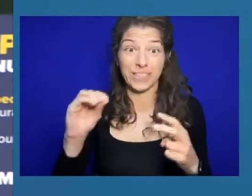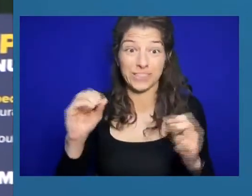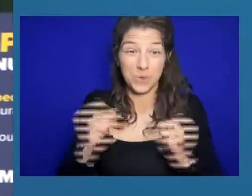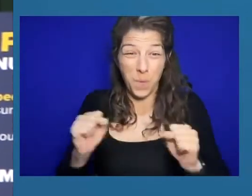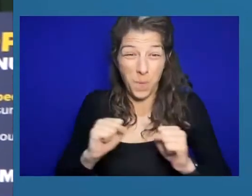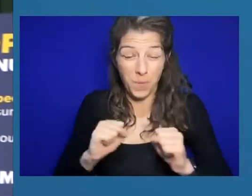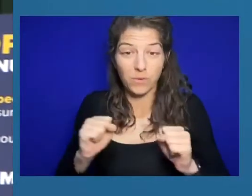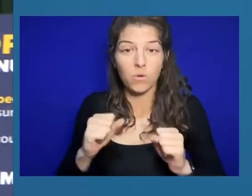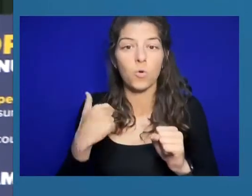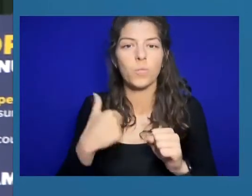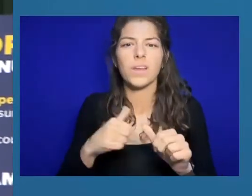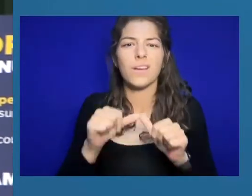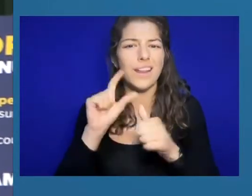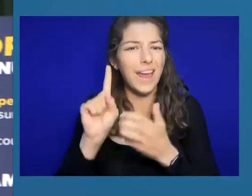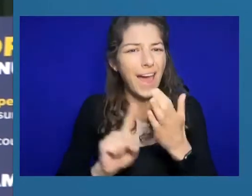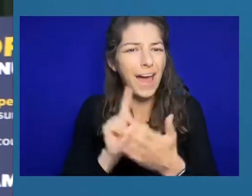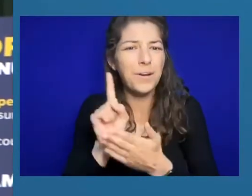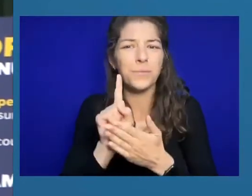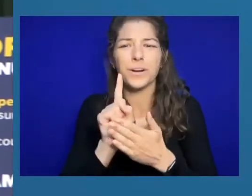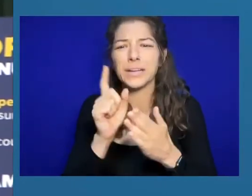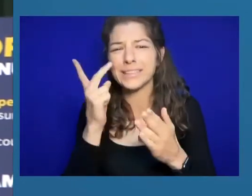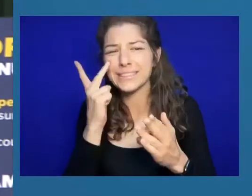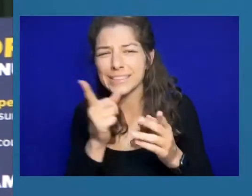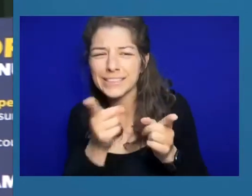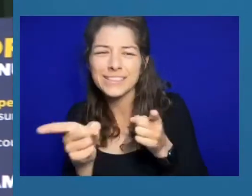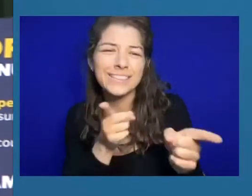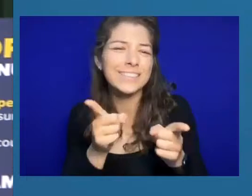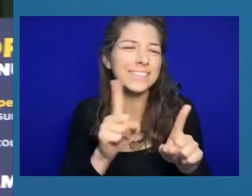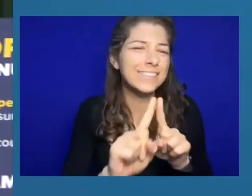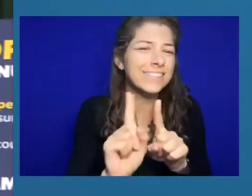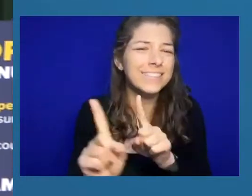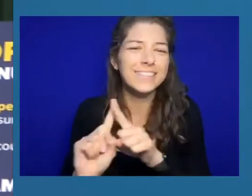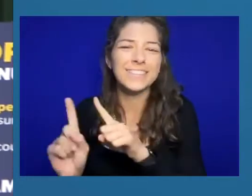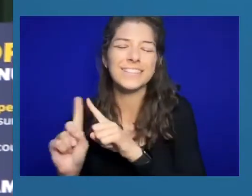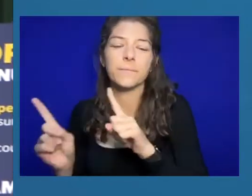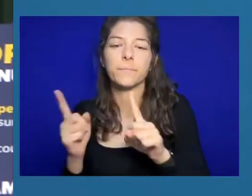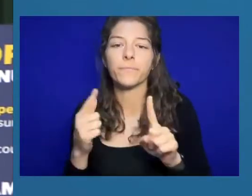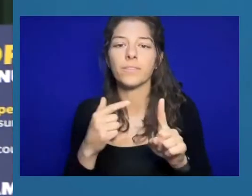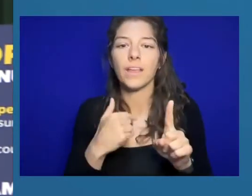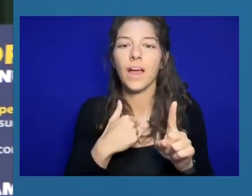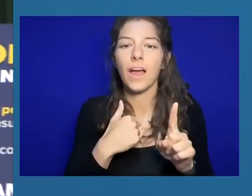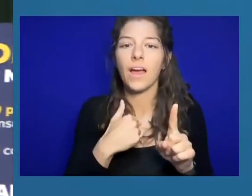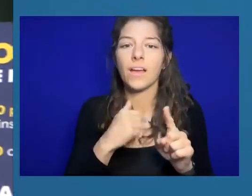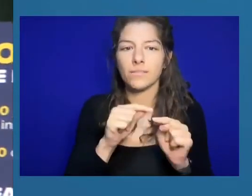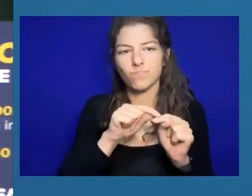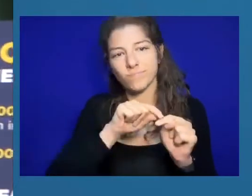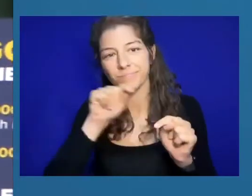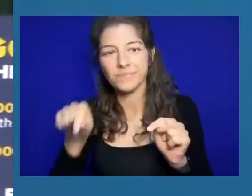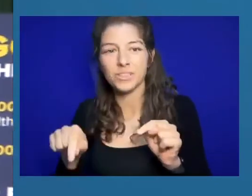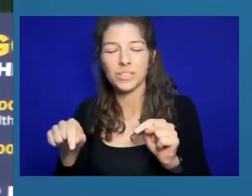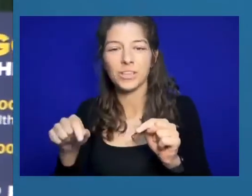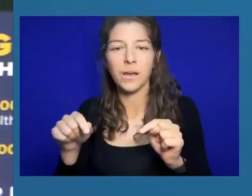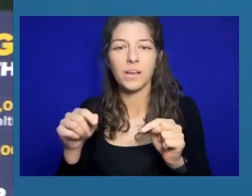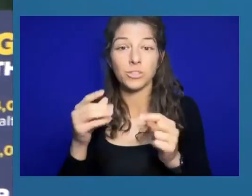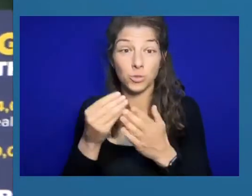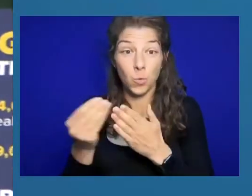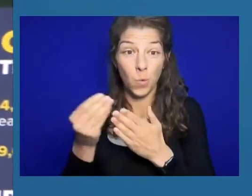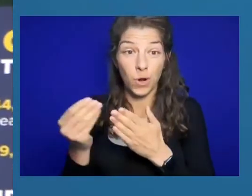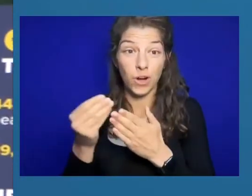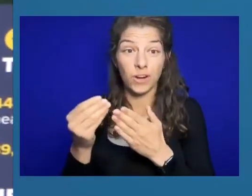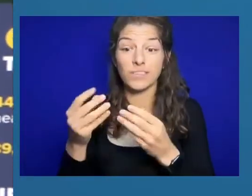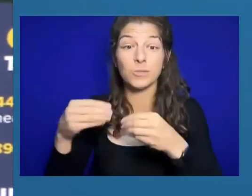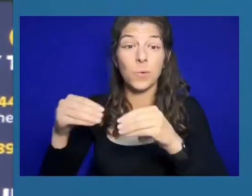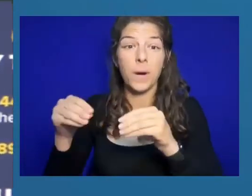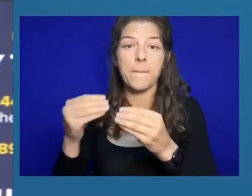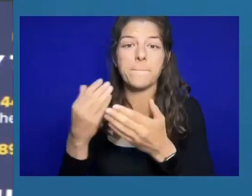We went on for an hour, all the nooks and crannies had to show me this. I literally went across the street to the little store and bought some slippers that were